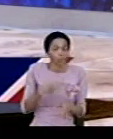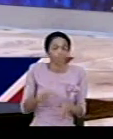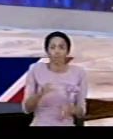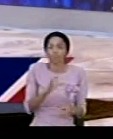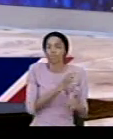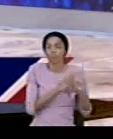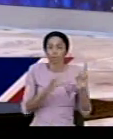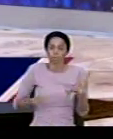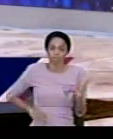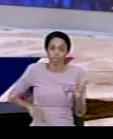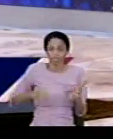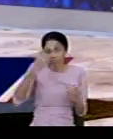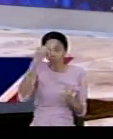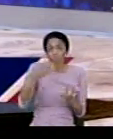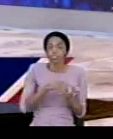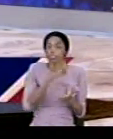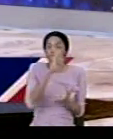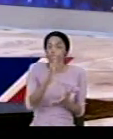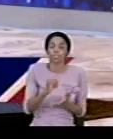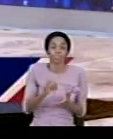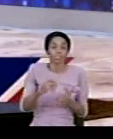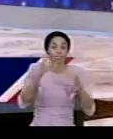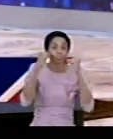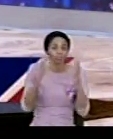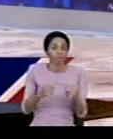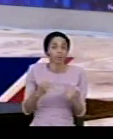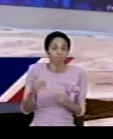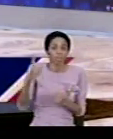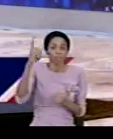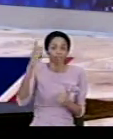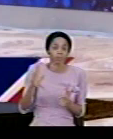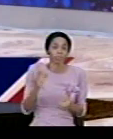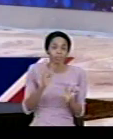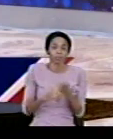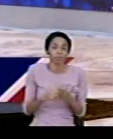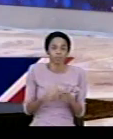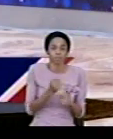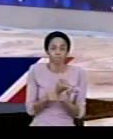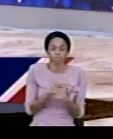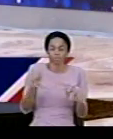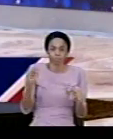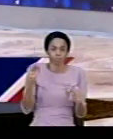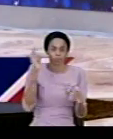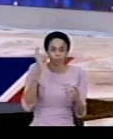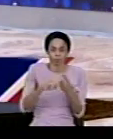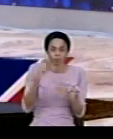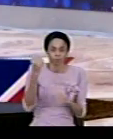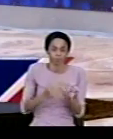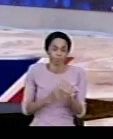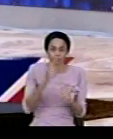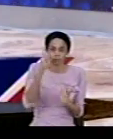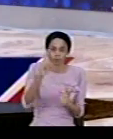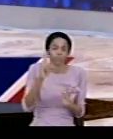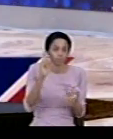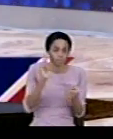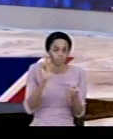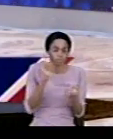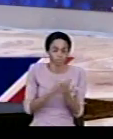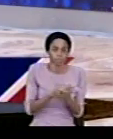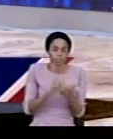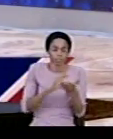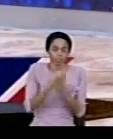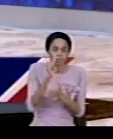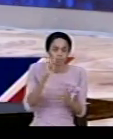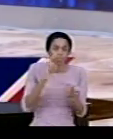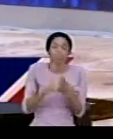it is the power of God unto salvation to everyone that believeth, to the